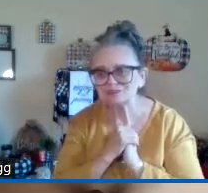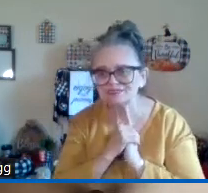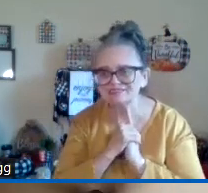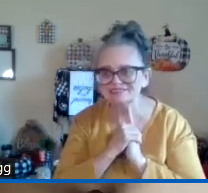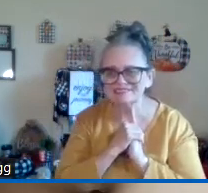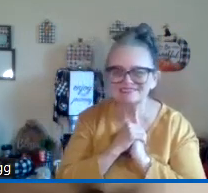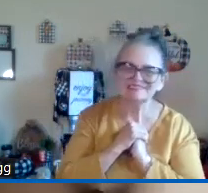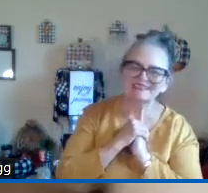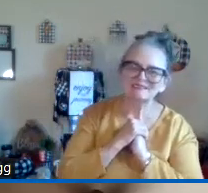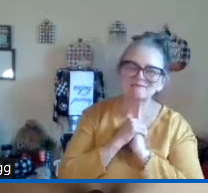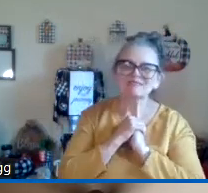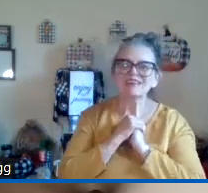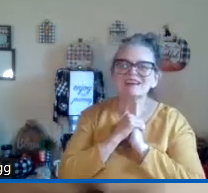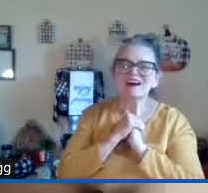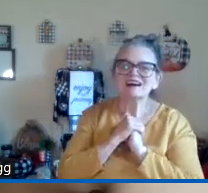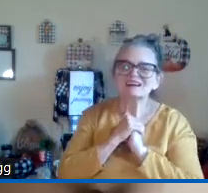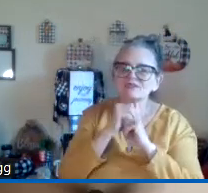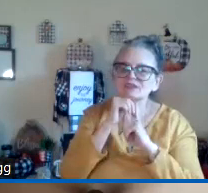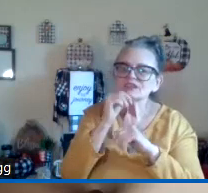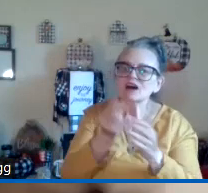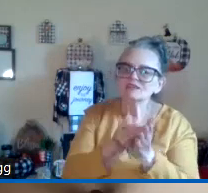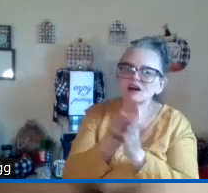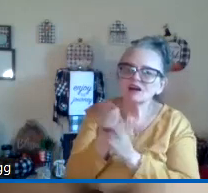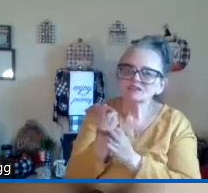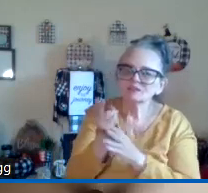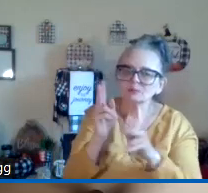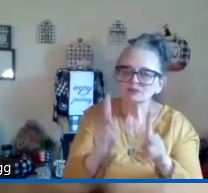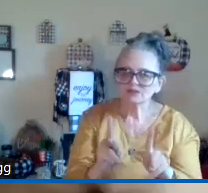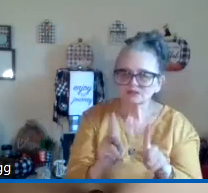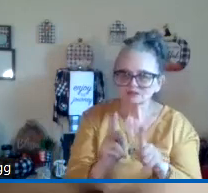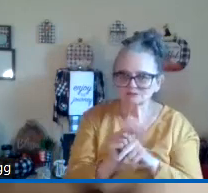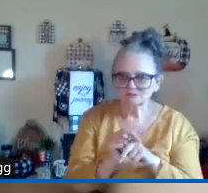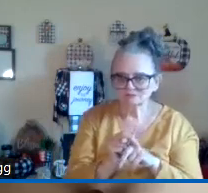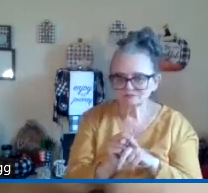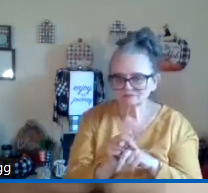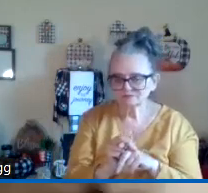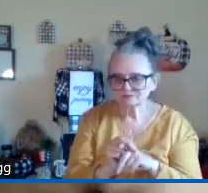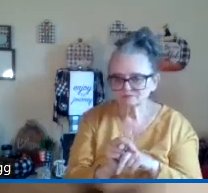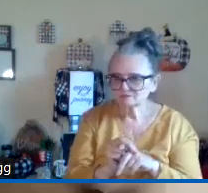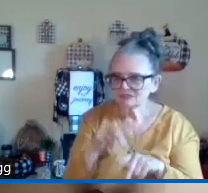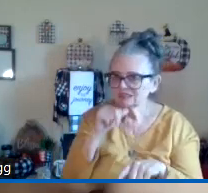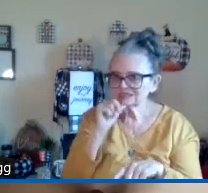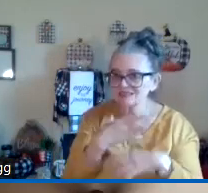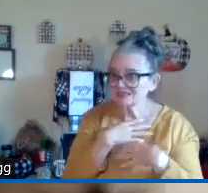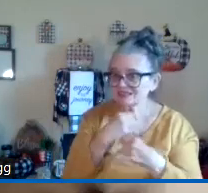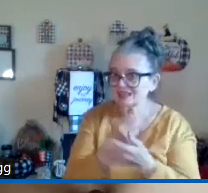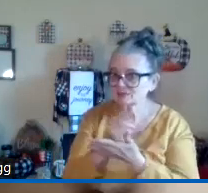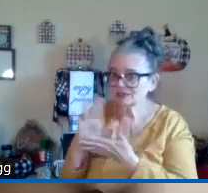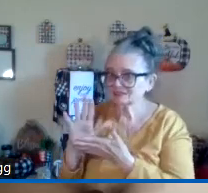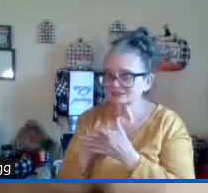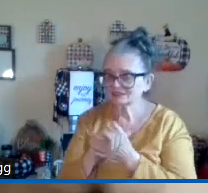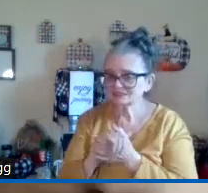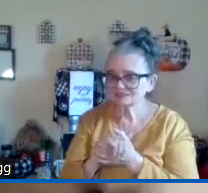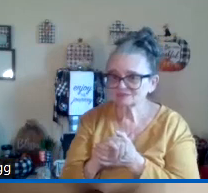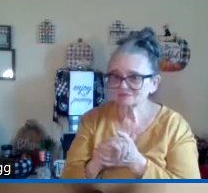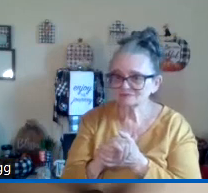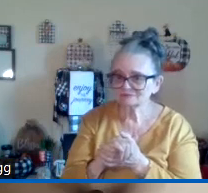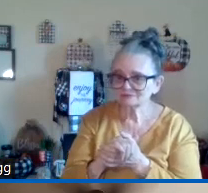Okay. Then we can sing and rejoice because they're turning and you're telling them the